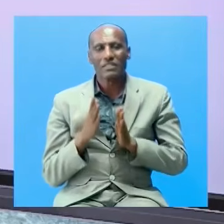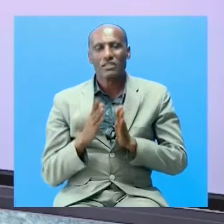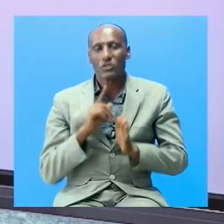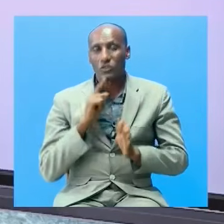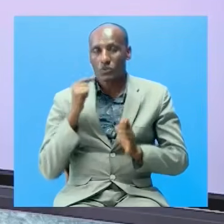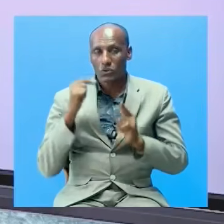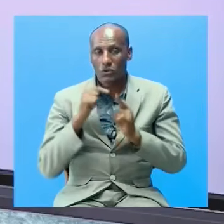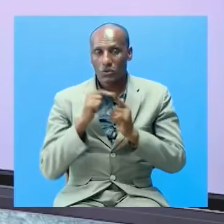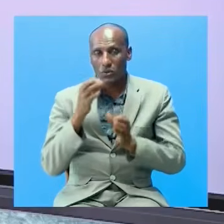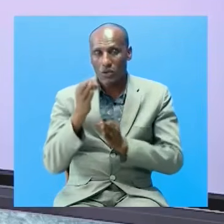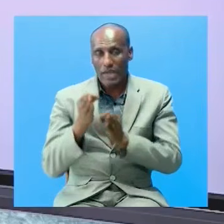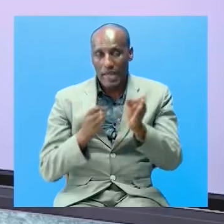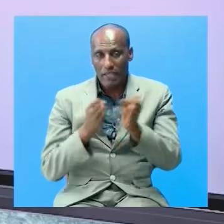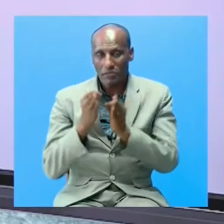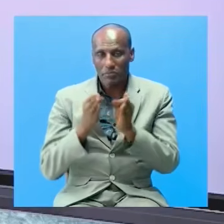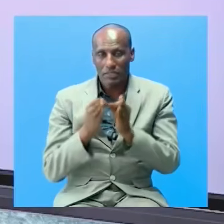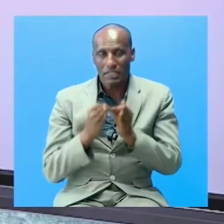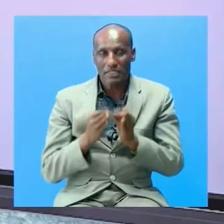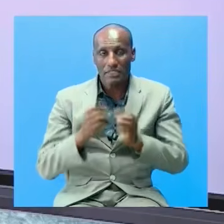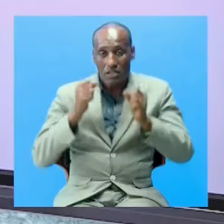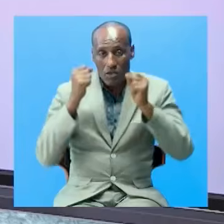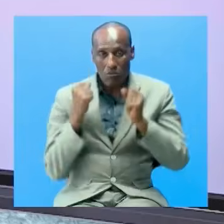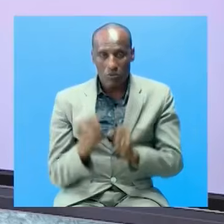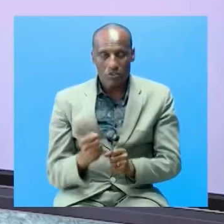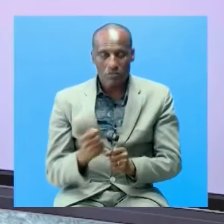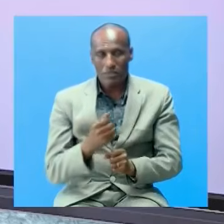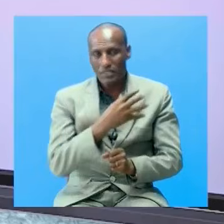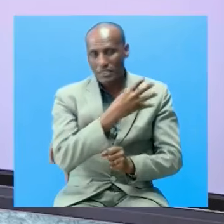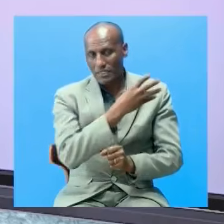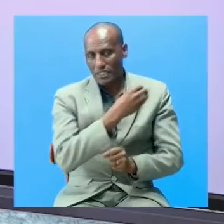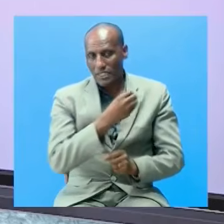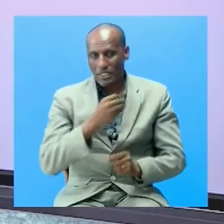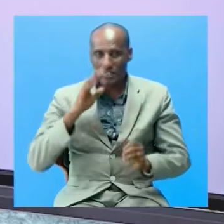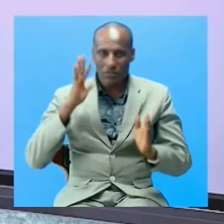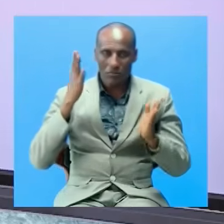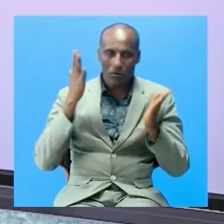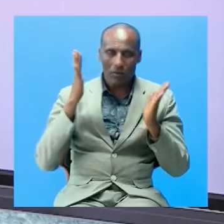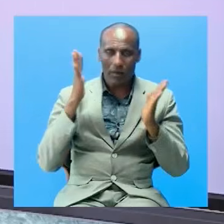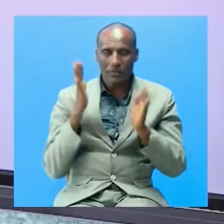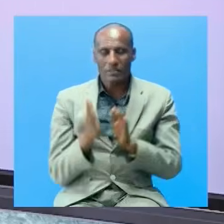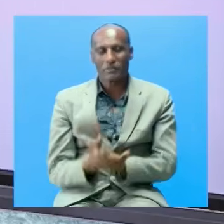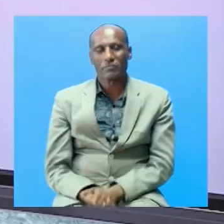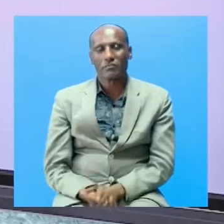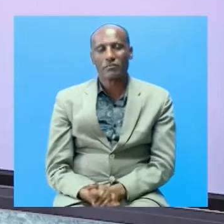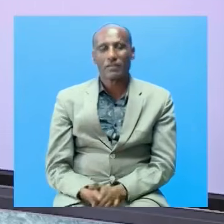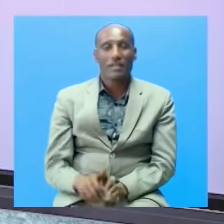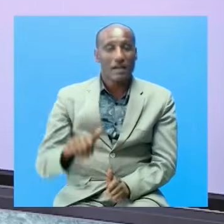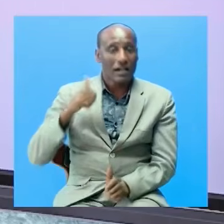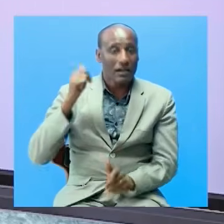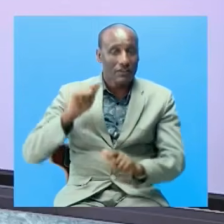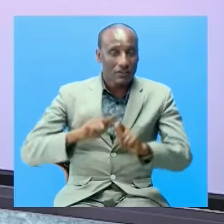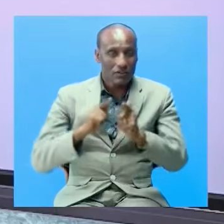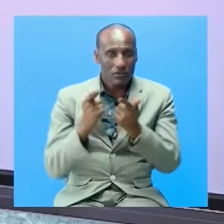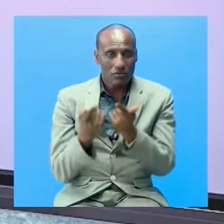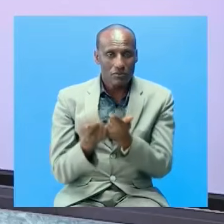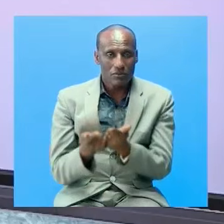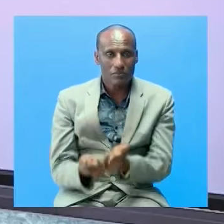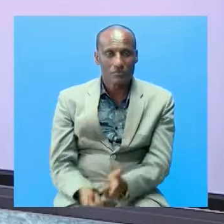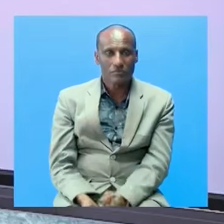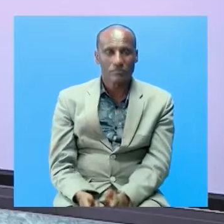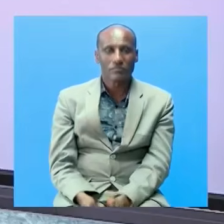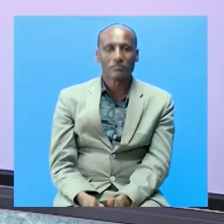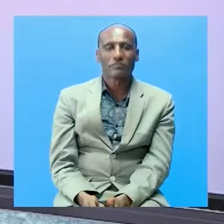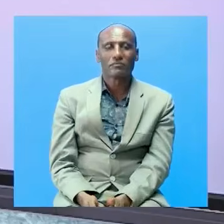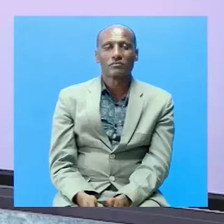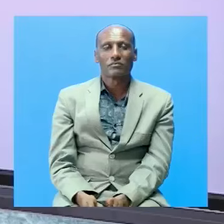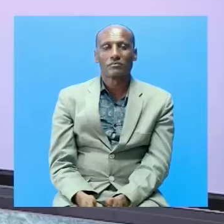and might to show or express possibility and probability. Now, let's go to the other category, to the